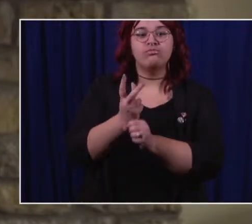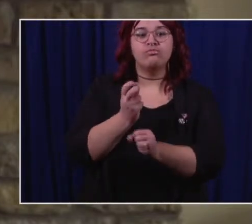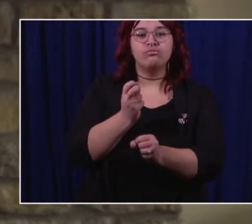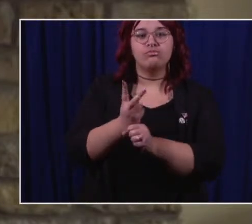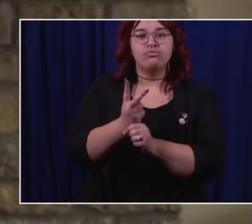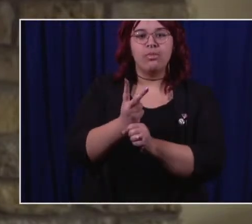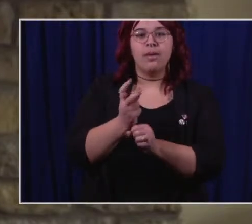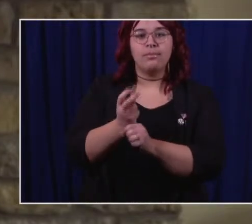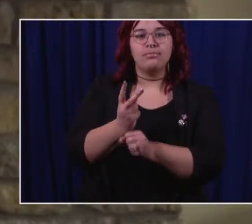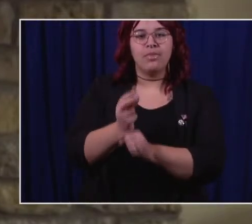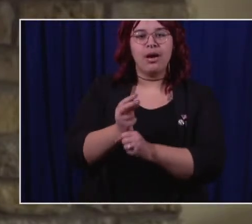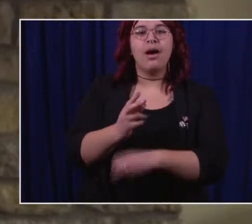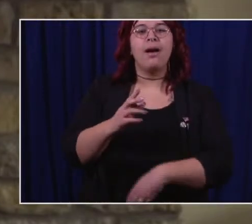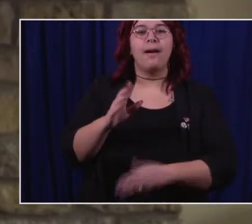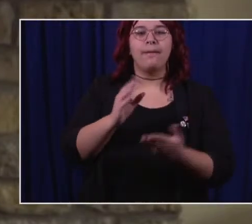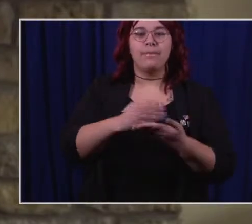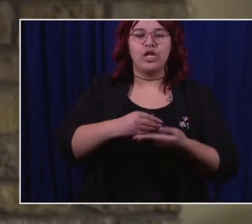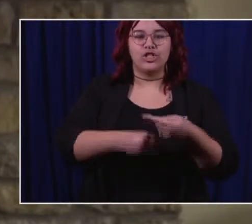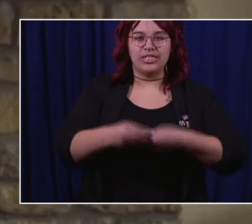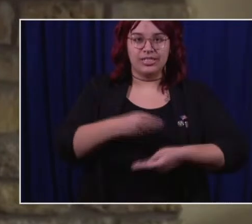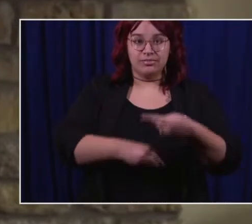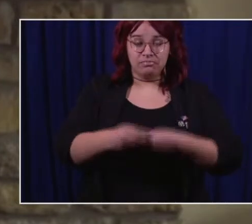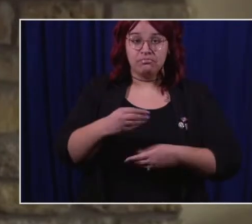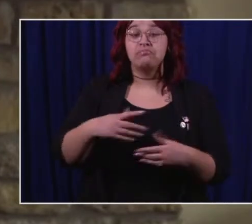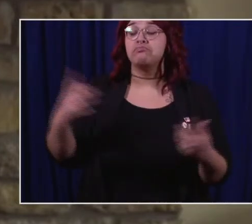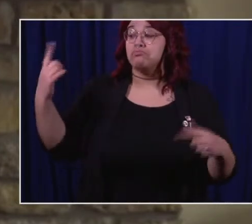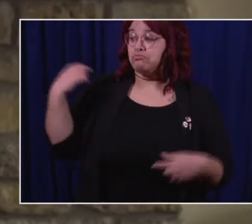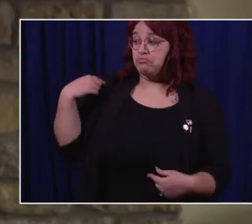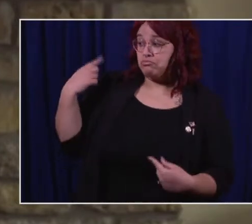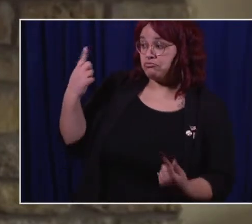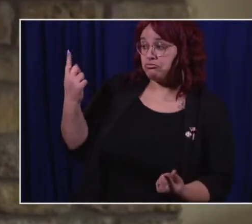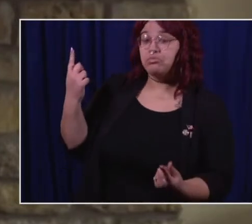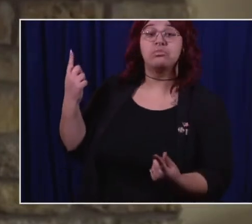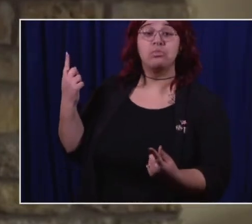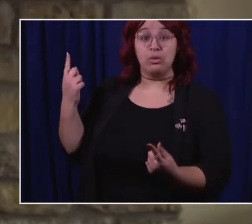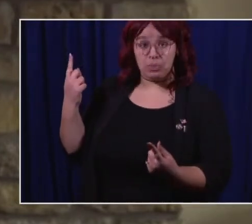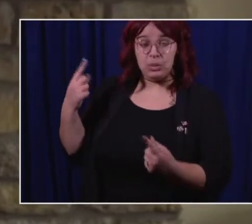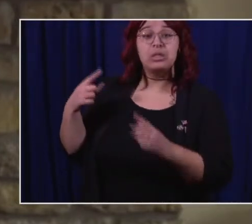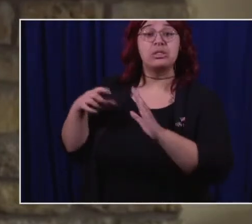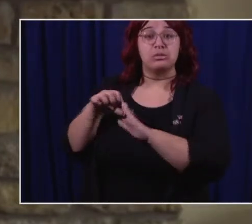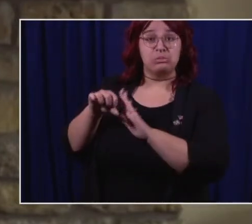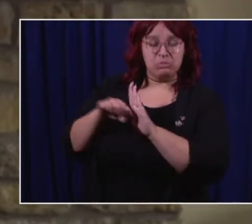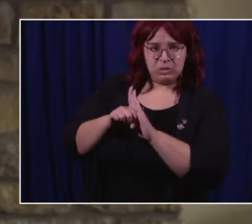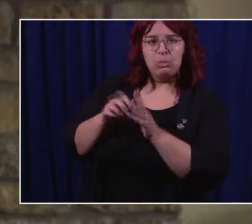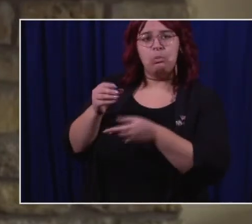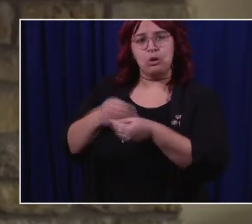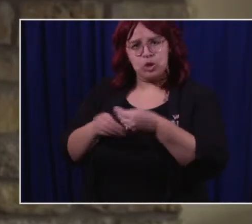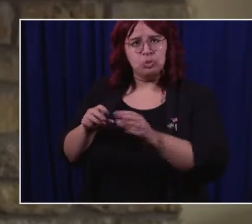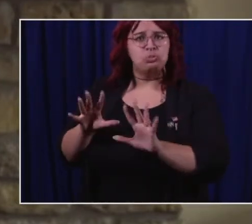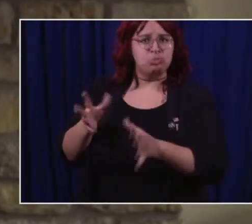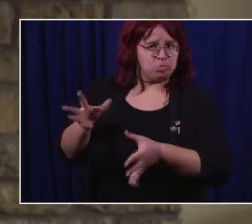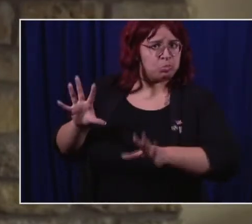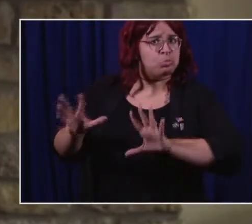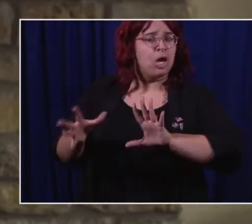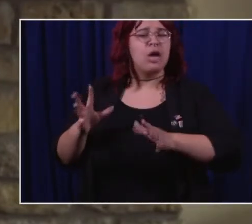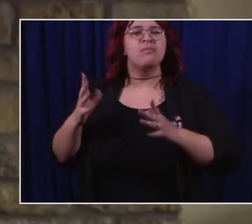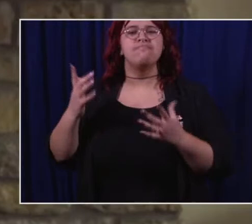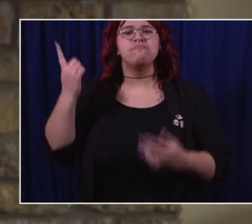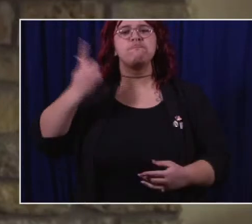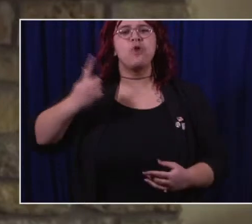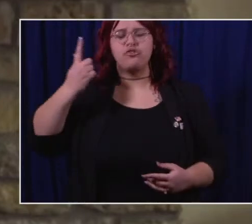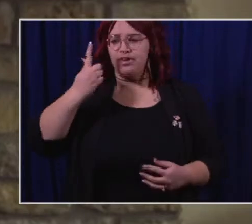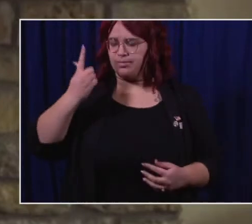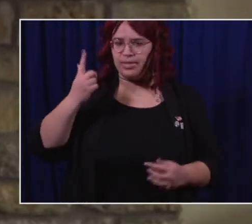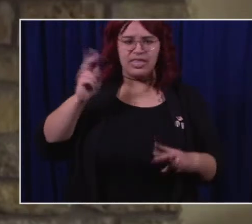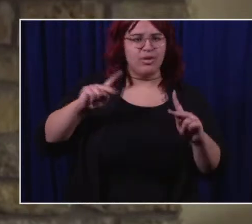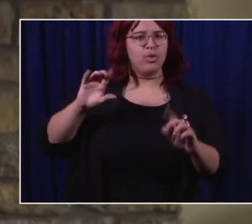tax take from the virus has not been as bad as anticipated. What can Ohioans expect to see on Monday as far as your